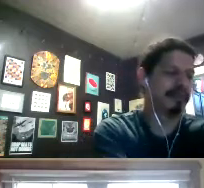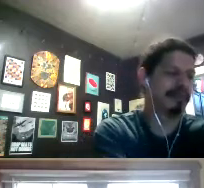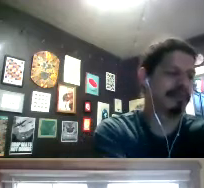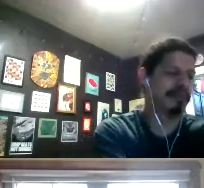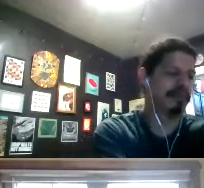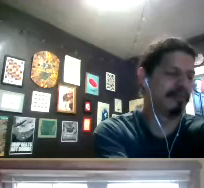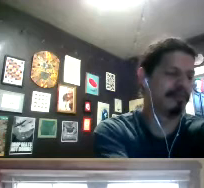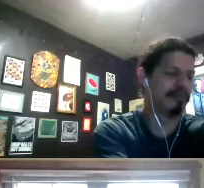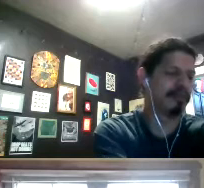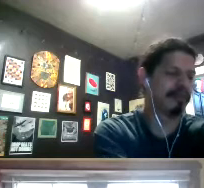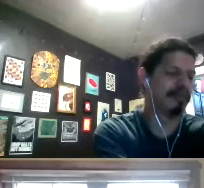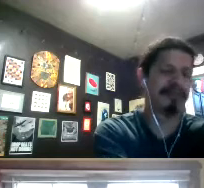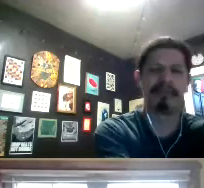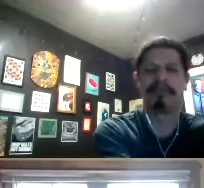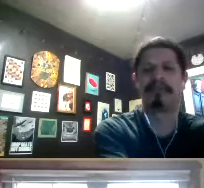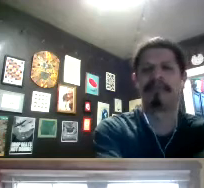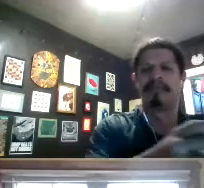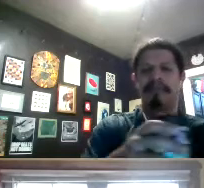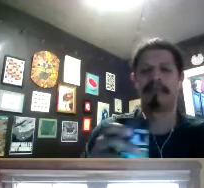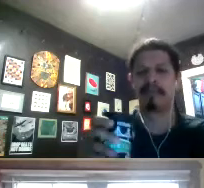of local people who bike is to take